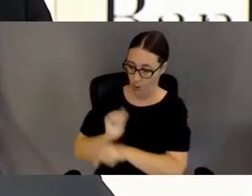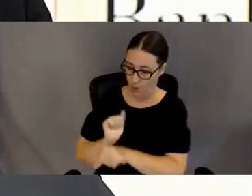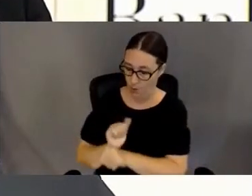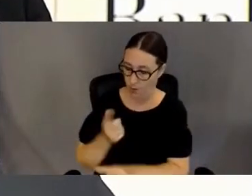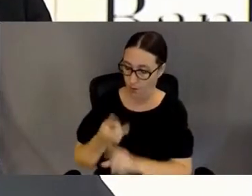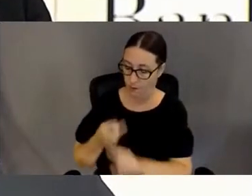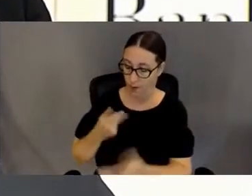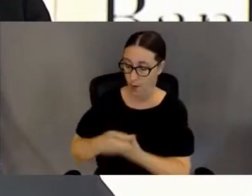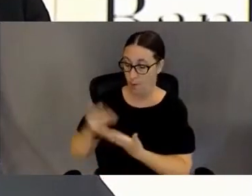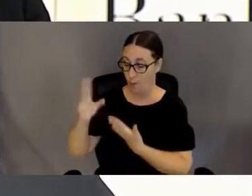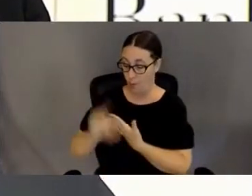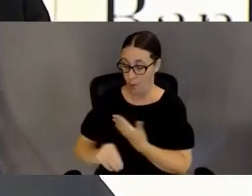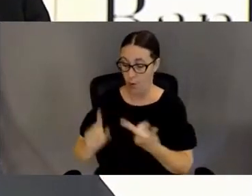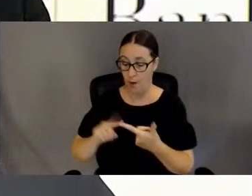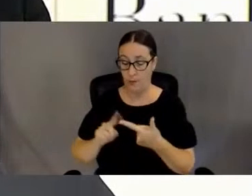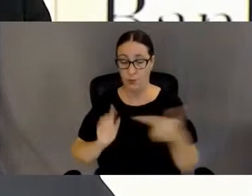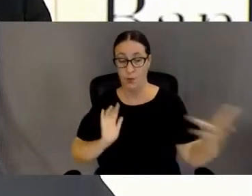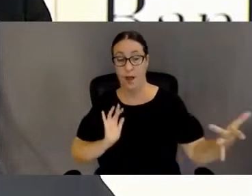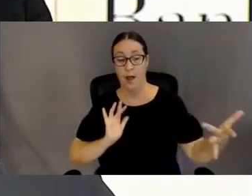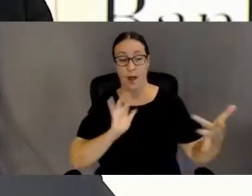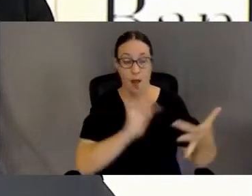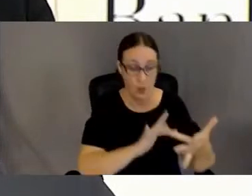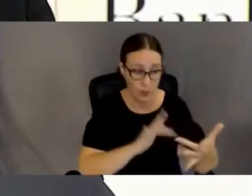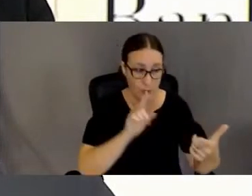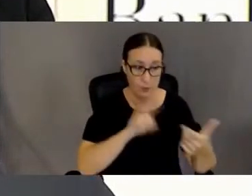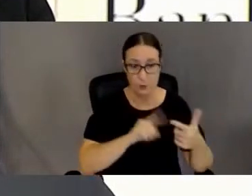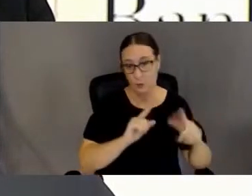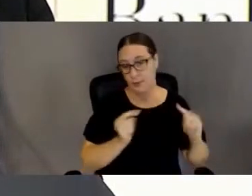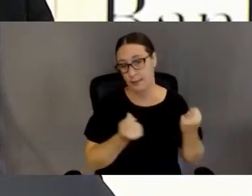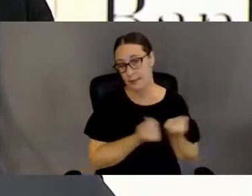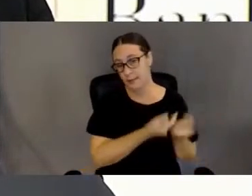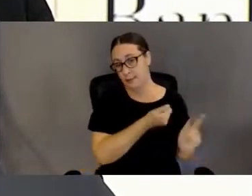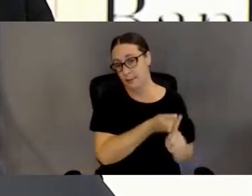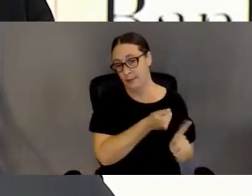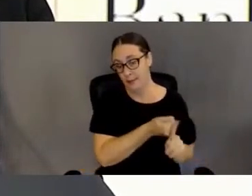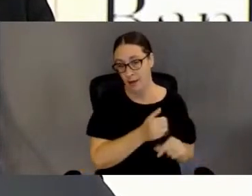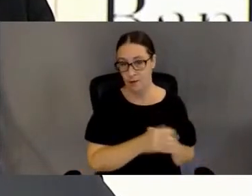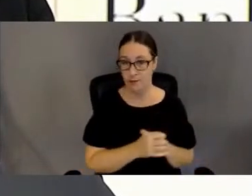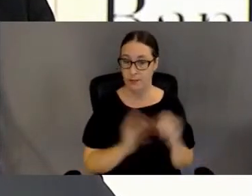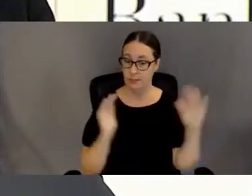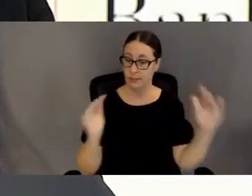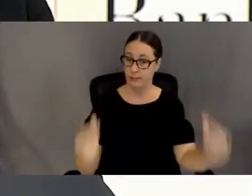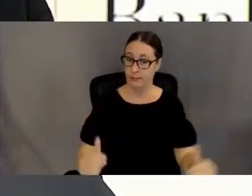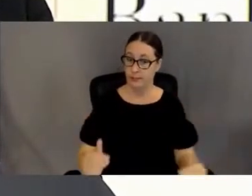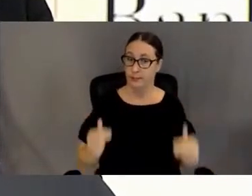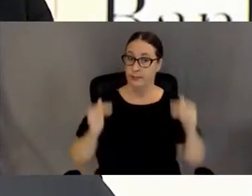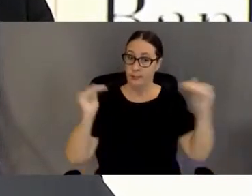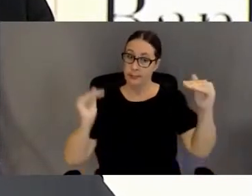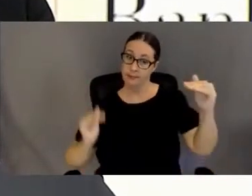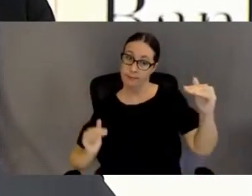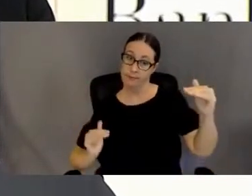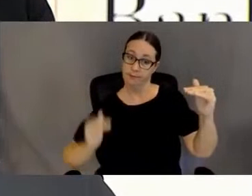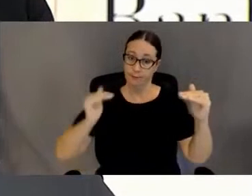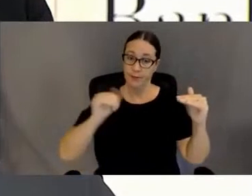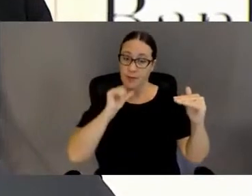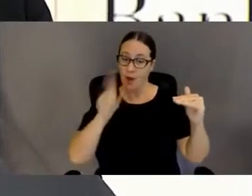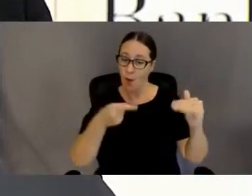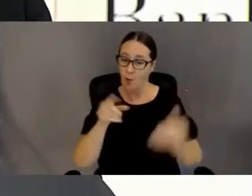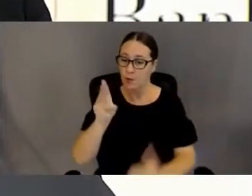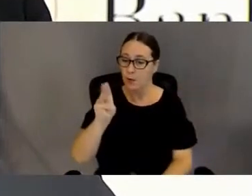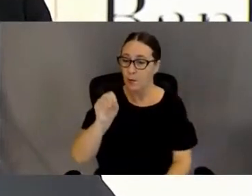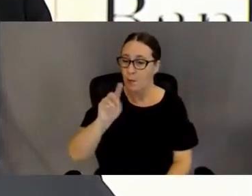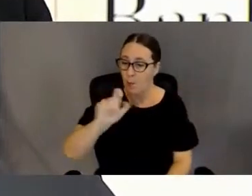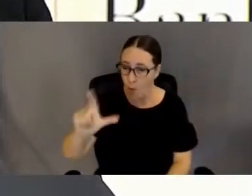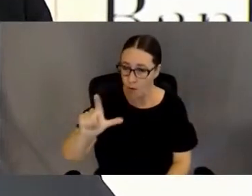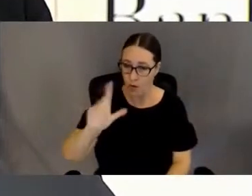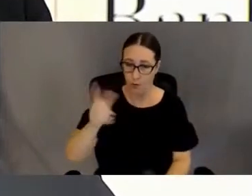our outreach to our team itself. Advancing racial equity is not just a moral priority for our